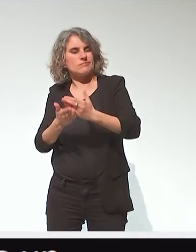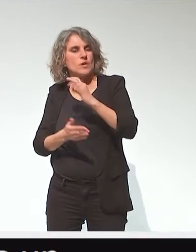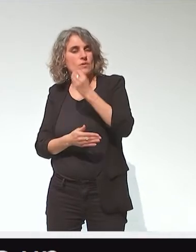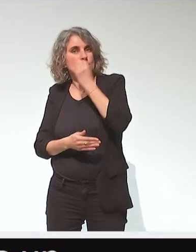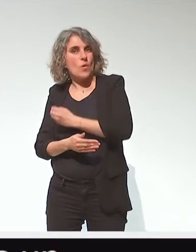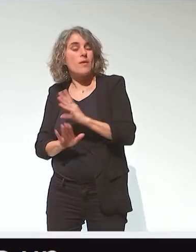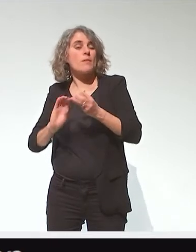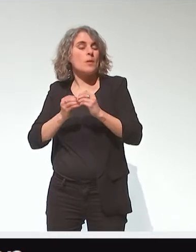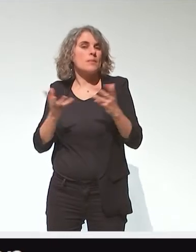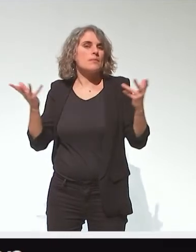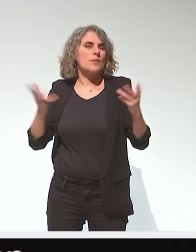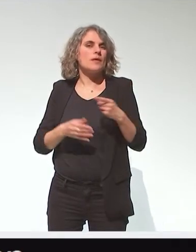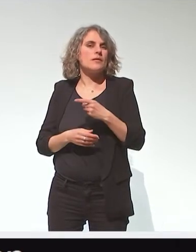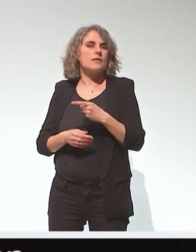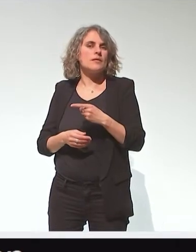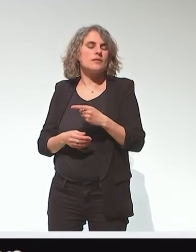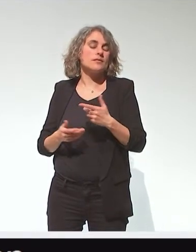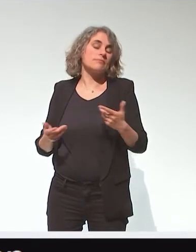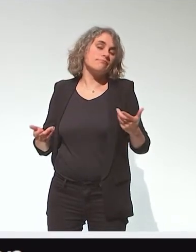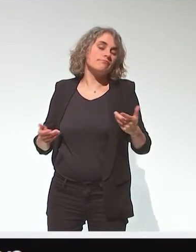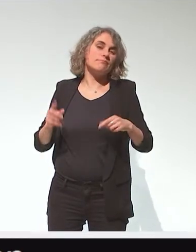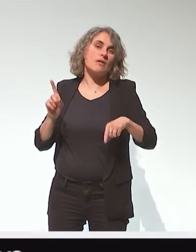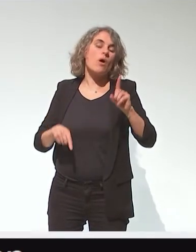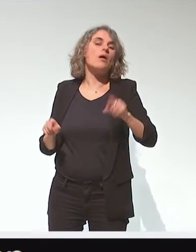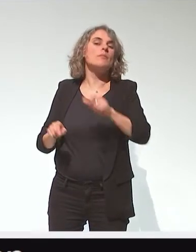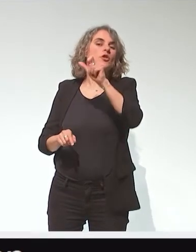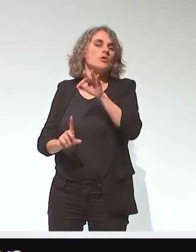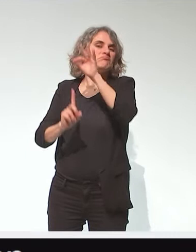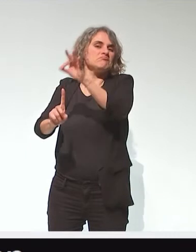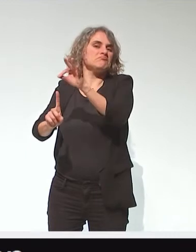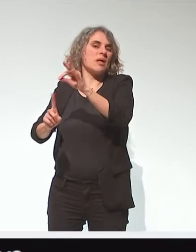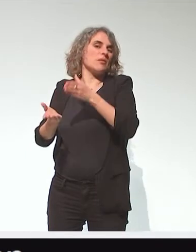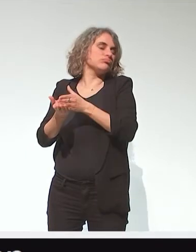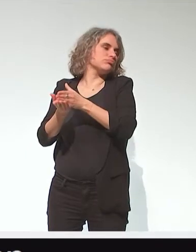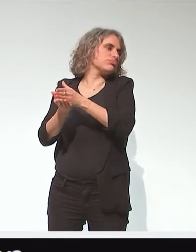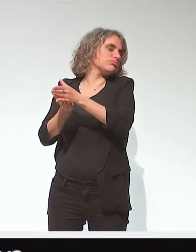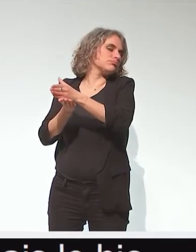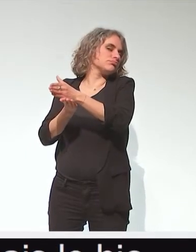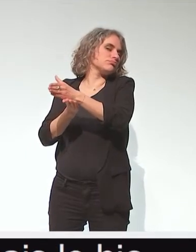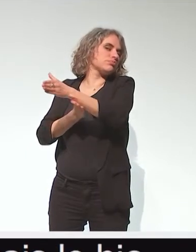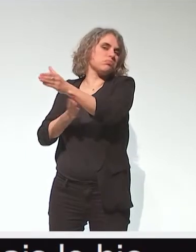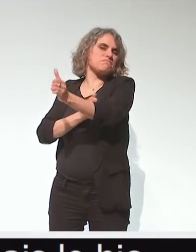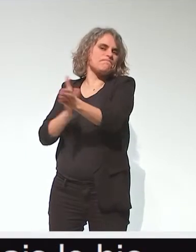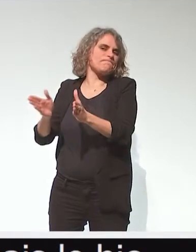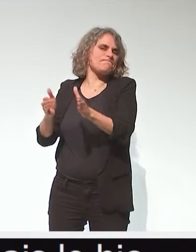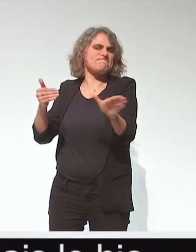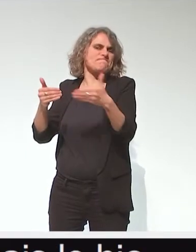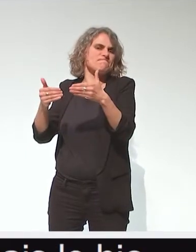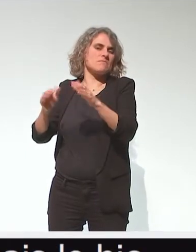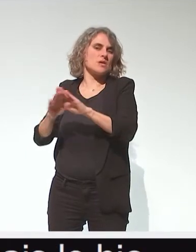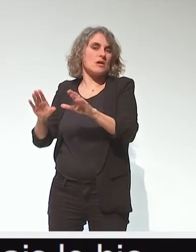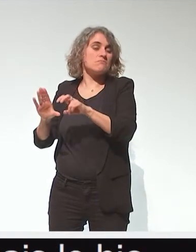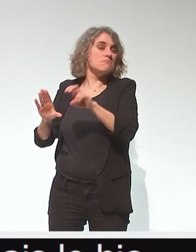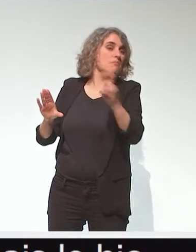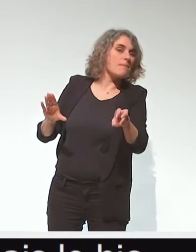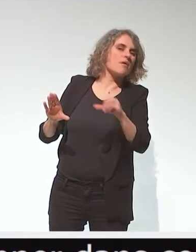financed and funded. But of course, the risk is that you're locked into that protected environment. You're just going to